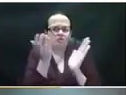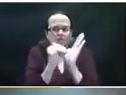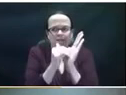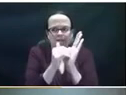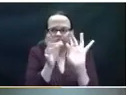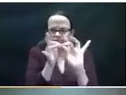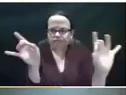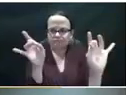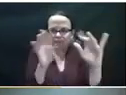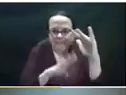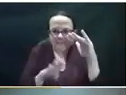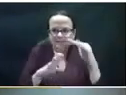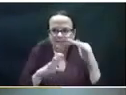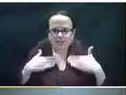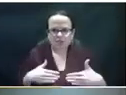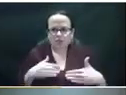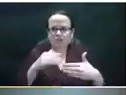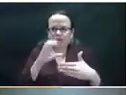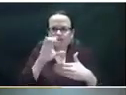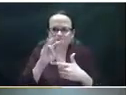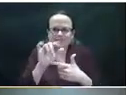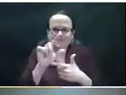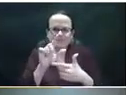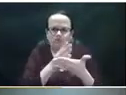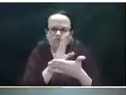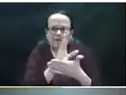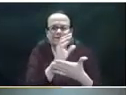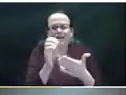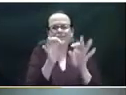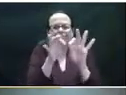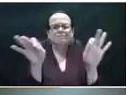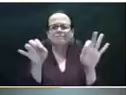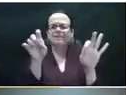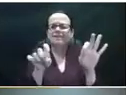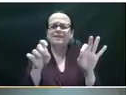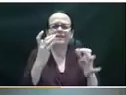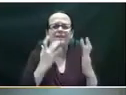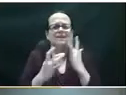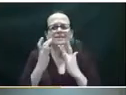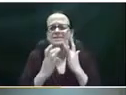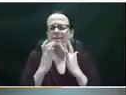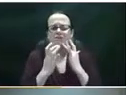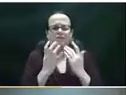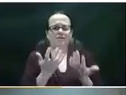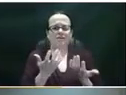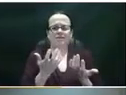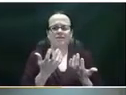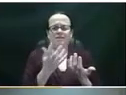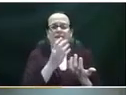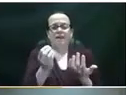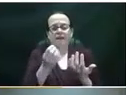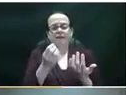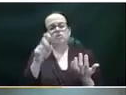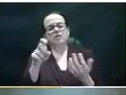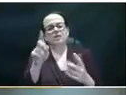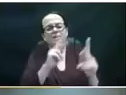are basic human civil rights, and they are so necessary. And we need people